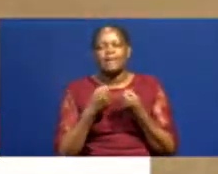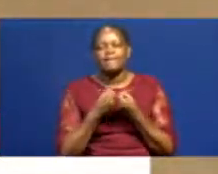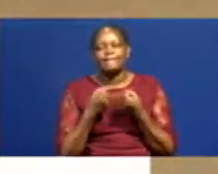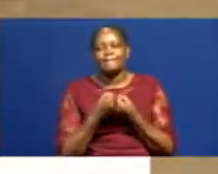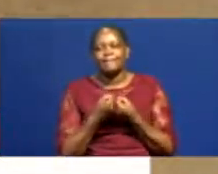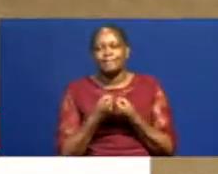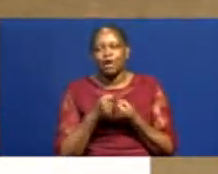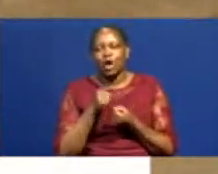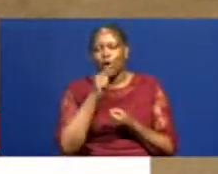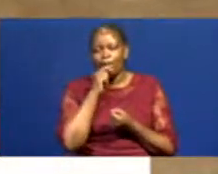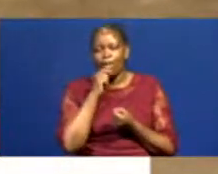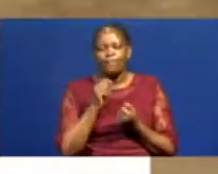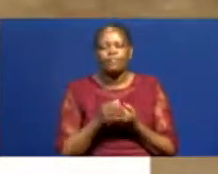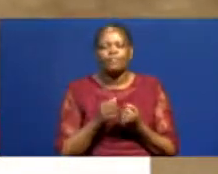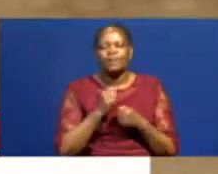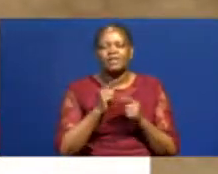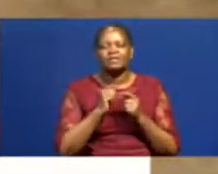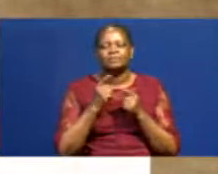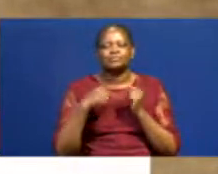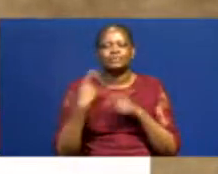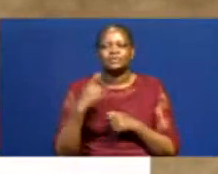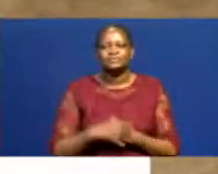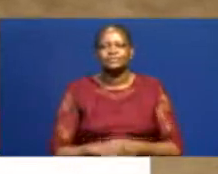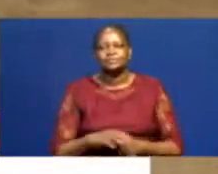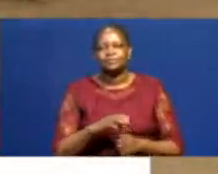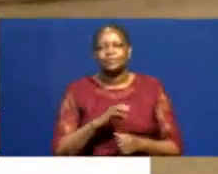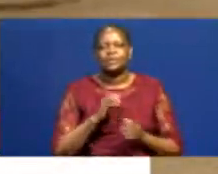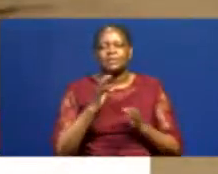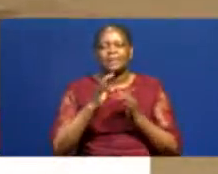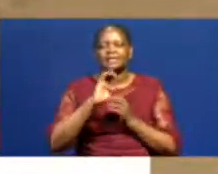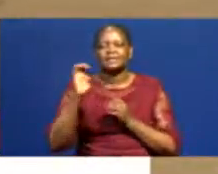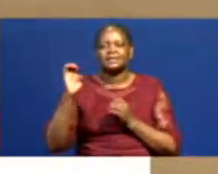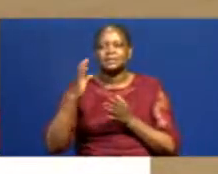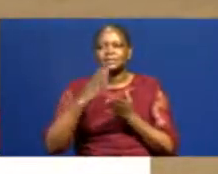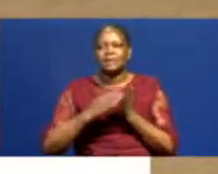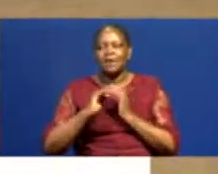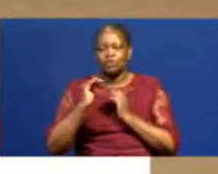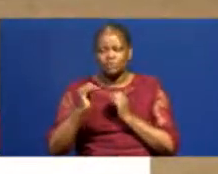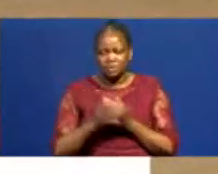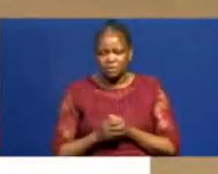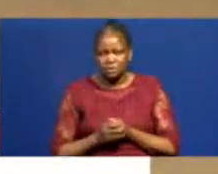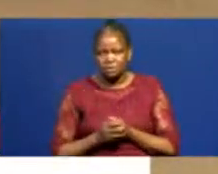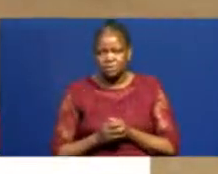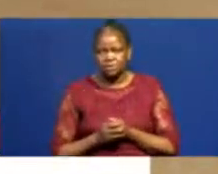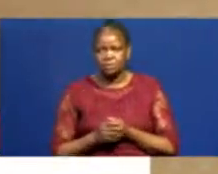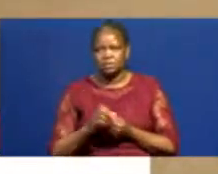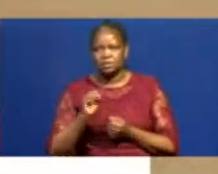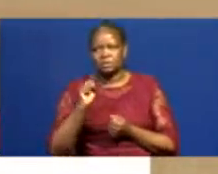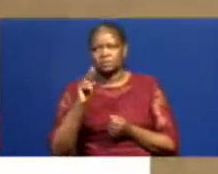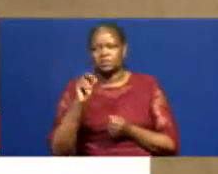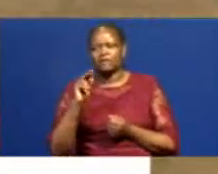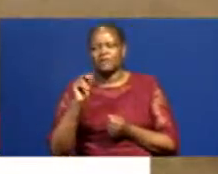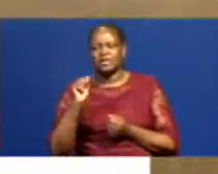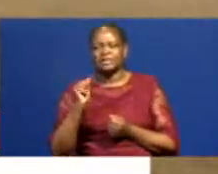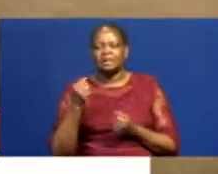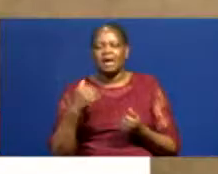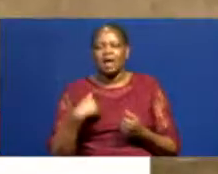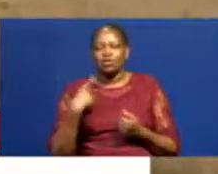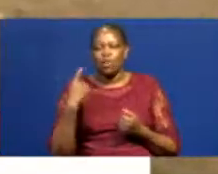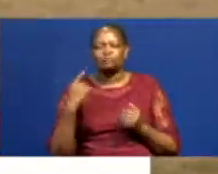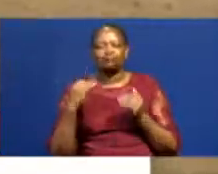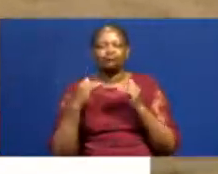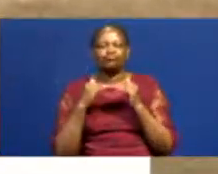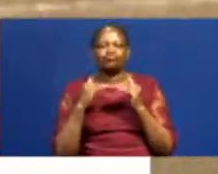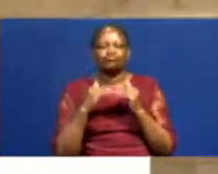give a walkover. In Embakasi East Sub-County, Zone C, Savannah Border settled to a one draw with Team Unfit.